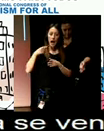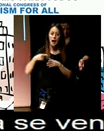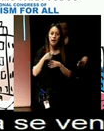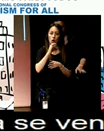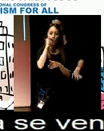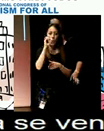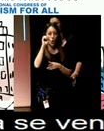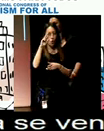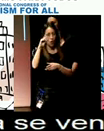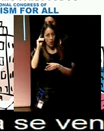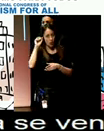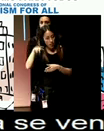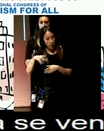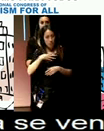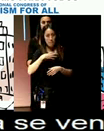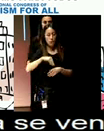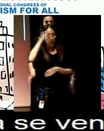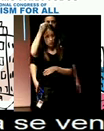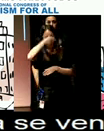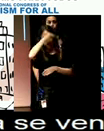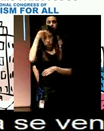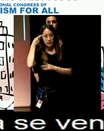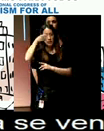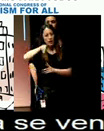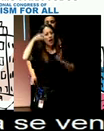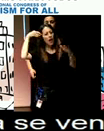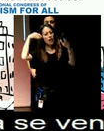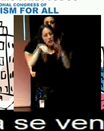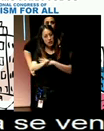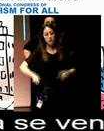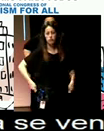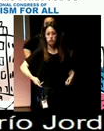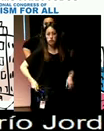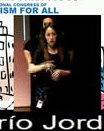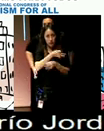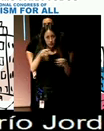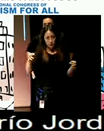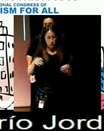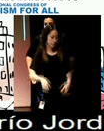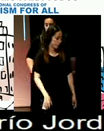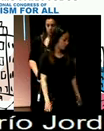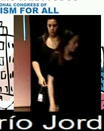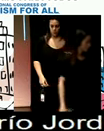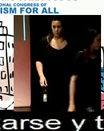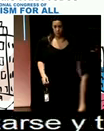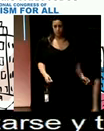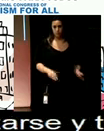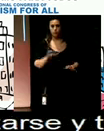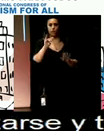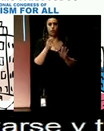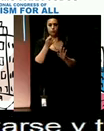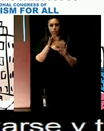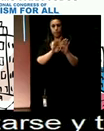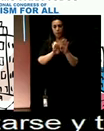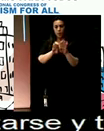and it's accessible also for wheelchairs. There's like a small ramp that is going all the way